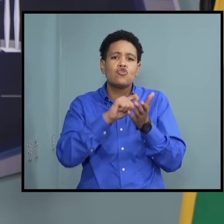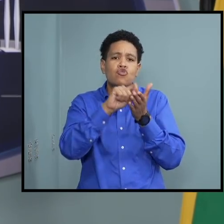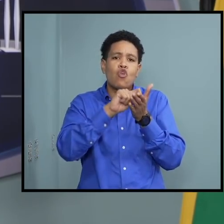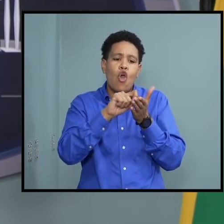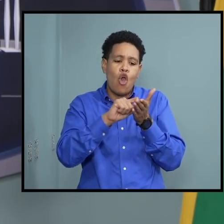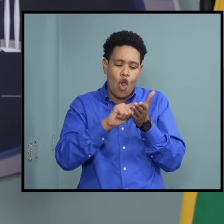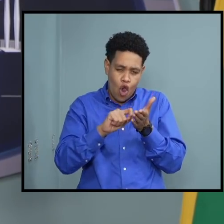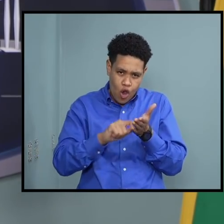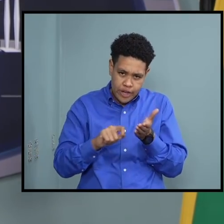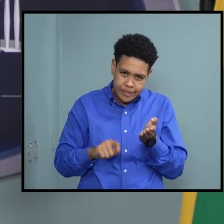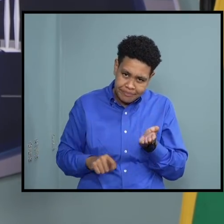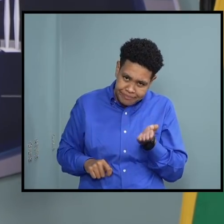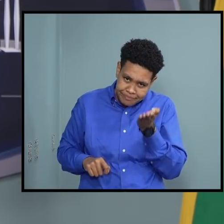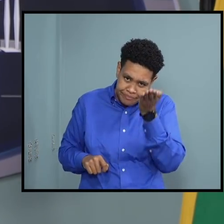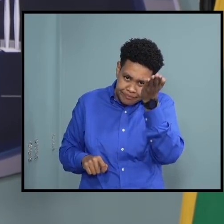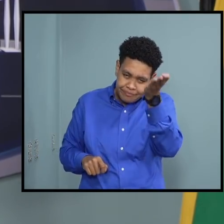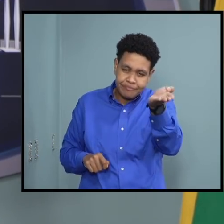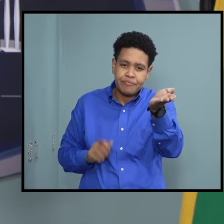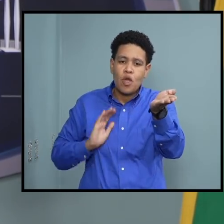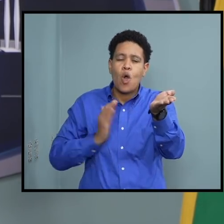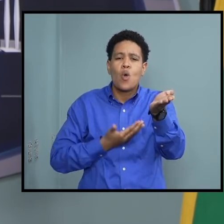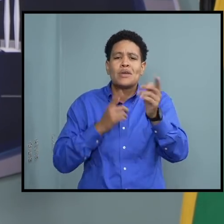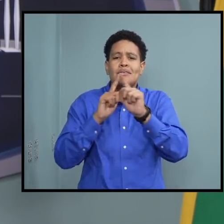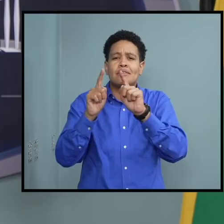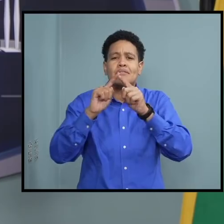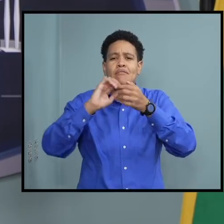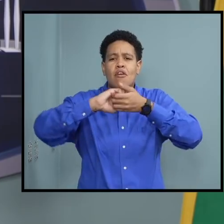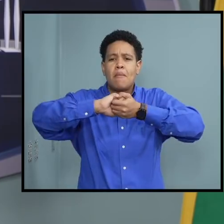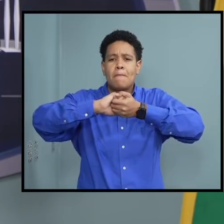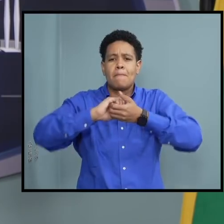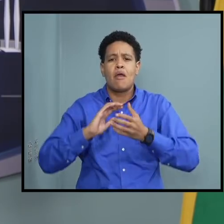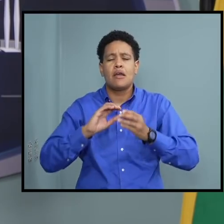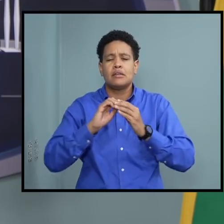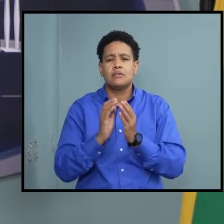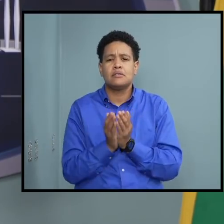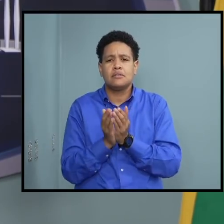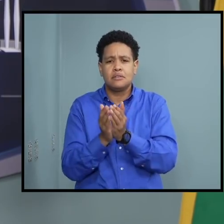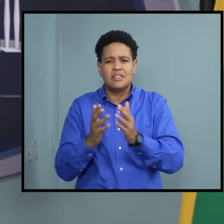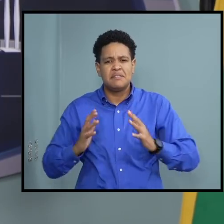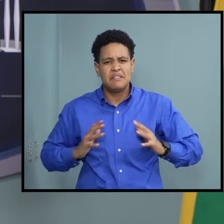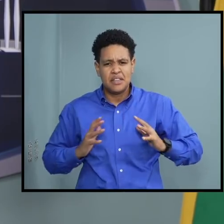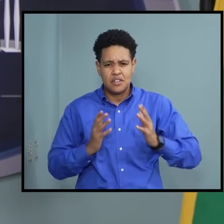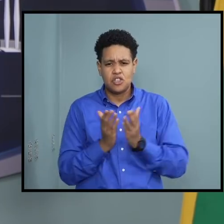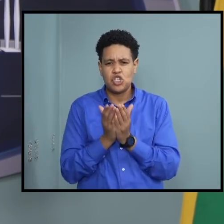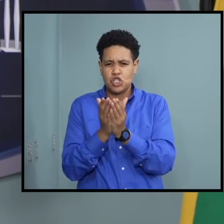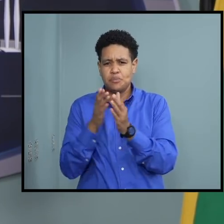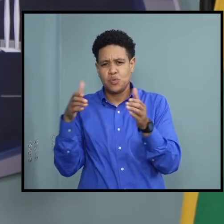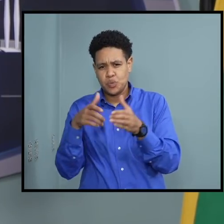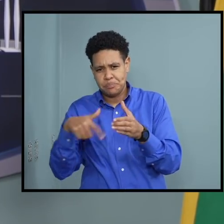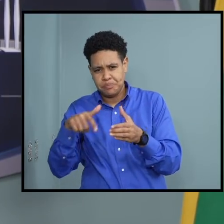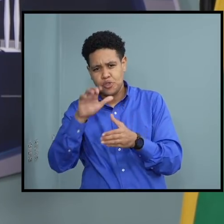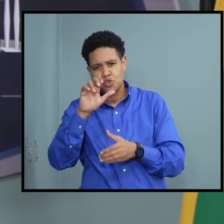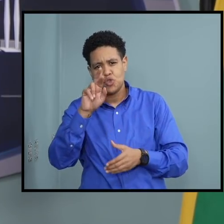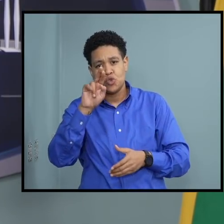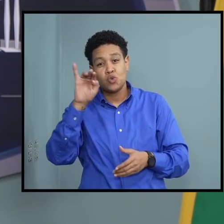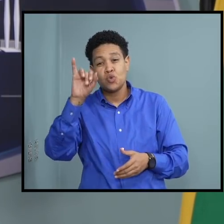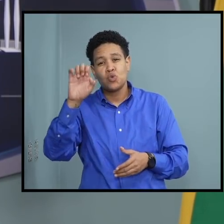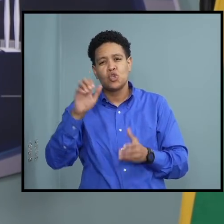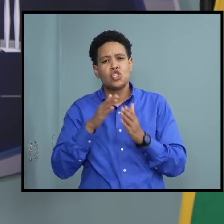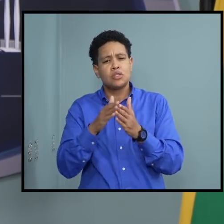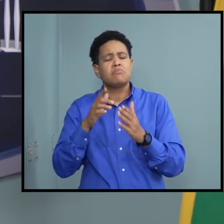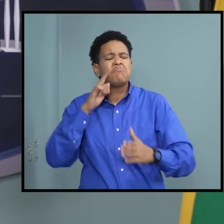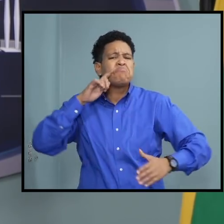wrote to our partners in the cruise ship industry that we have had